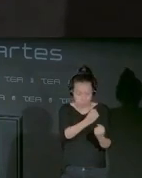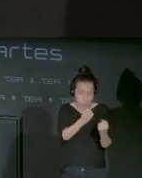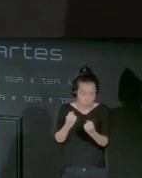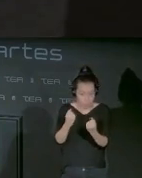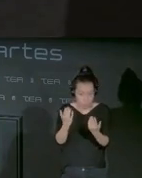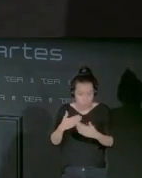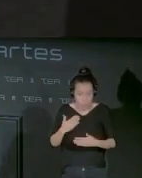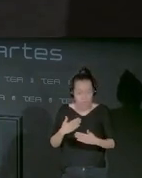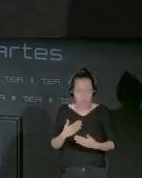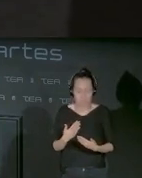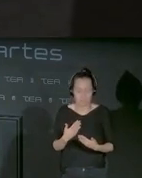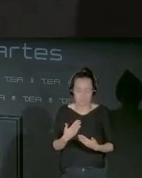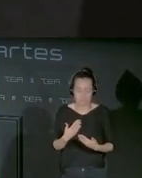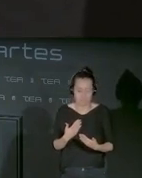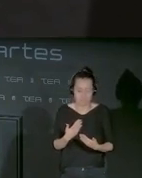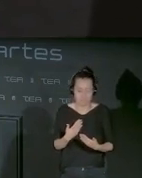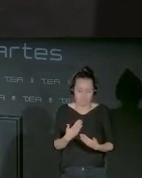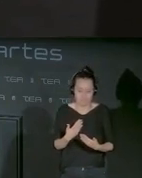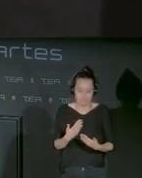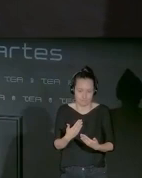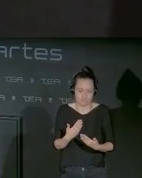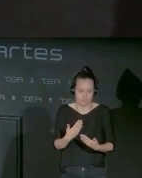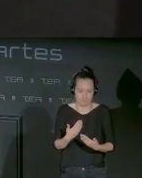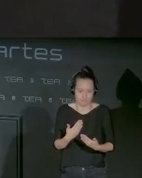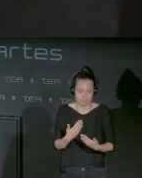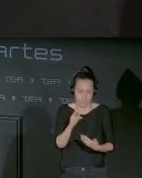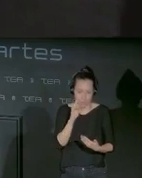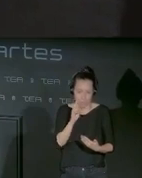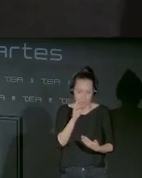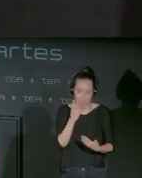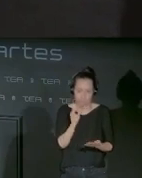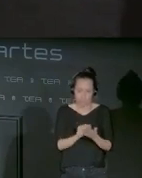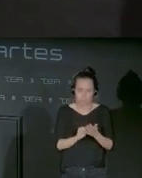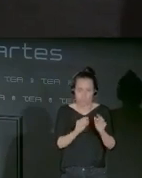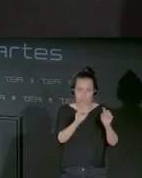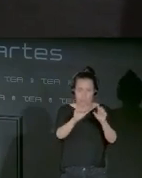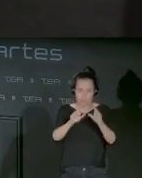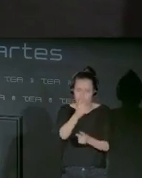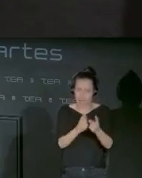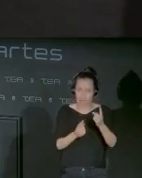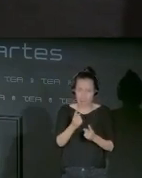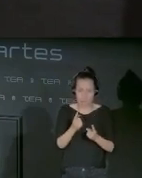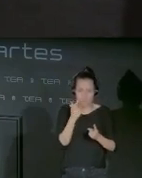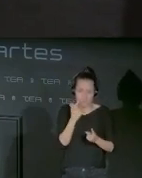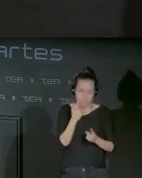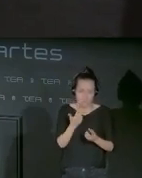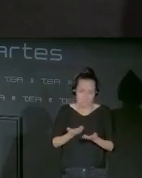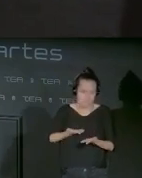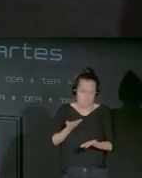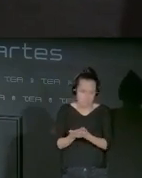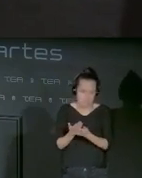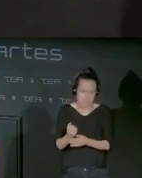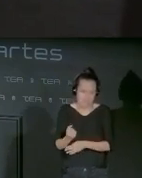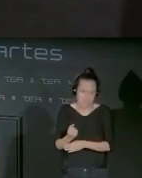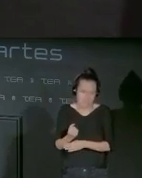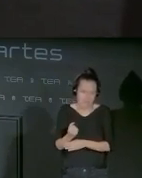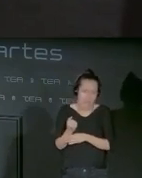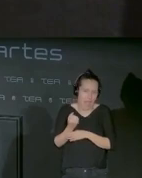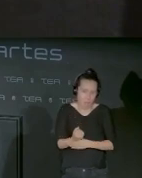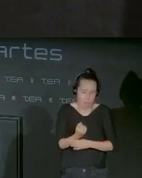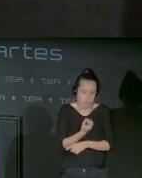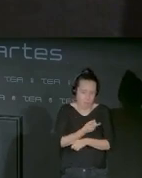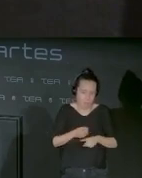companies are reaching out to other types of support at maybe a bit of a too early stage. But